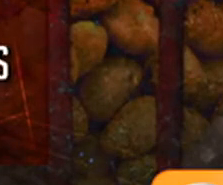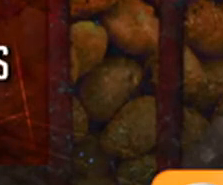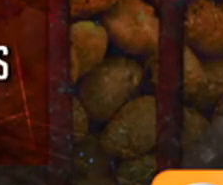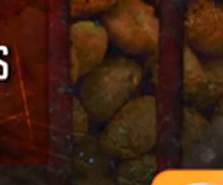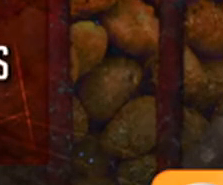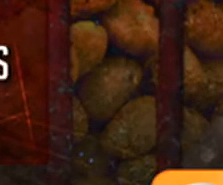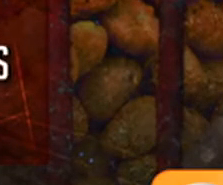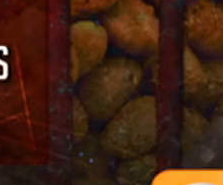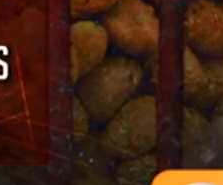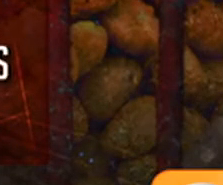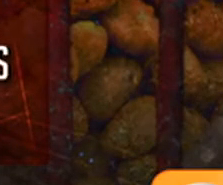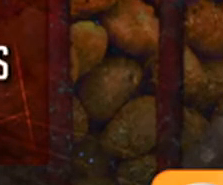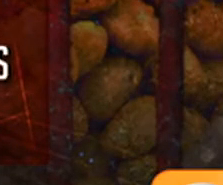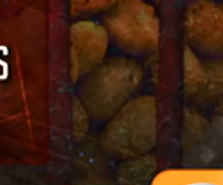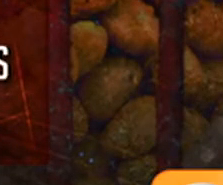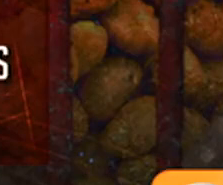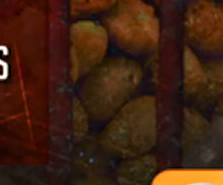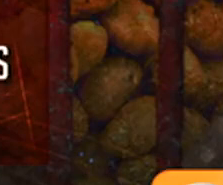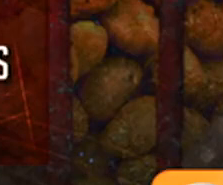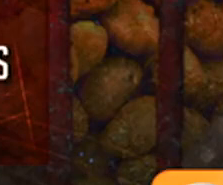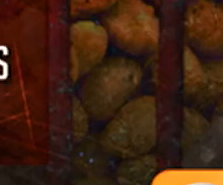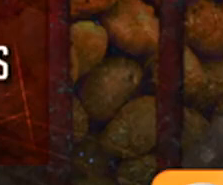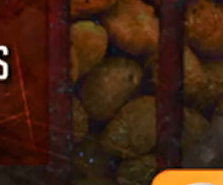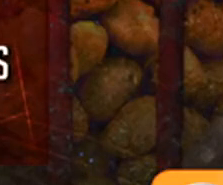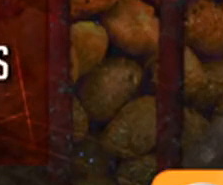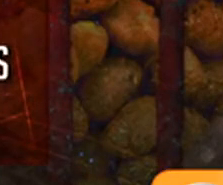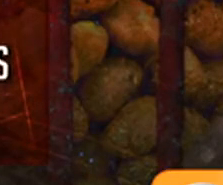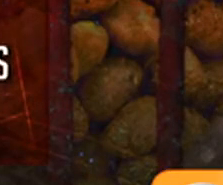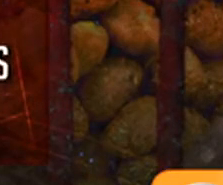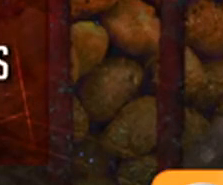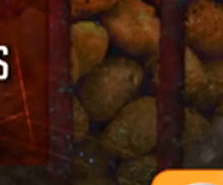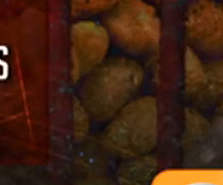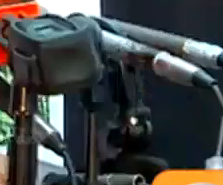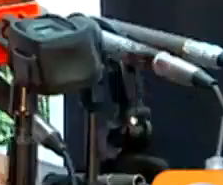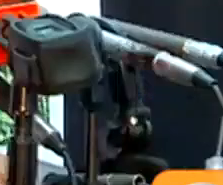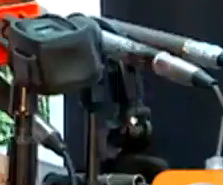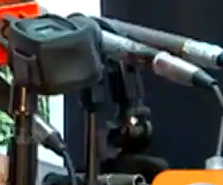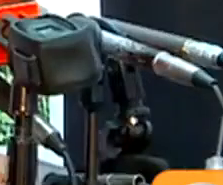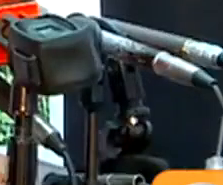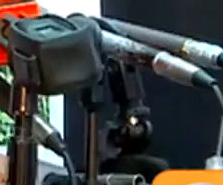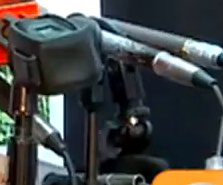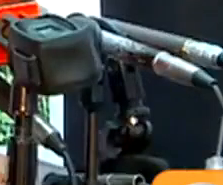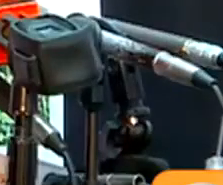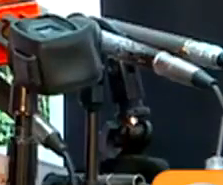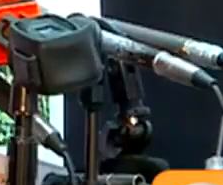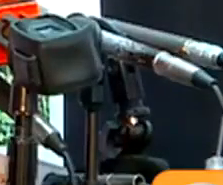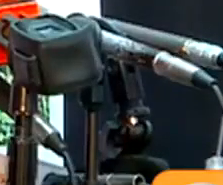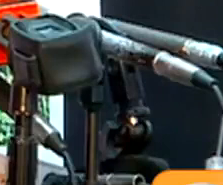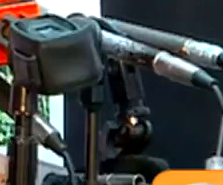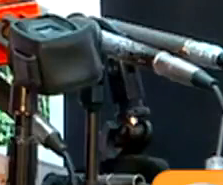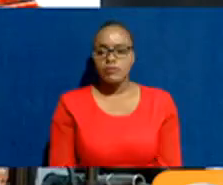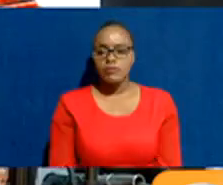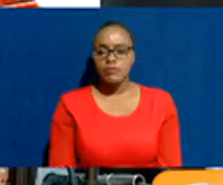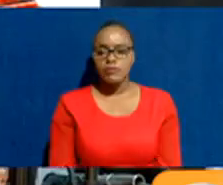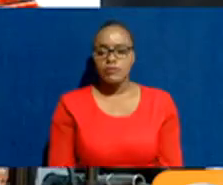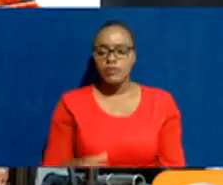concerns and consumer preferences, and public deception and misinformation. Wale ambao hata wanaleta mahindi ni kwamba